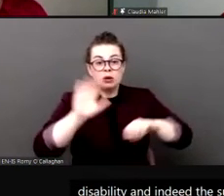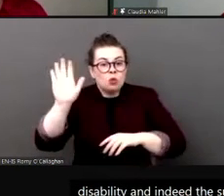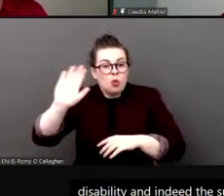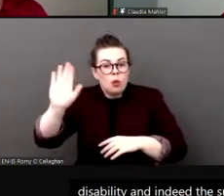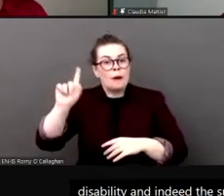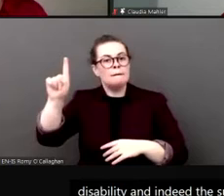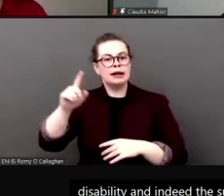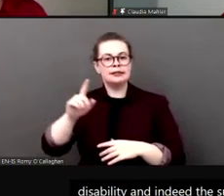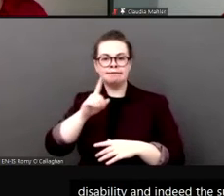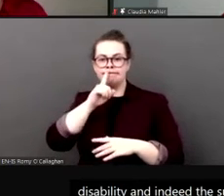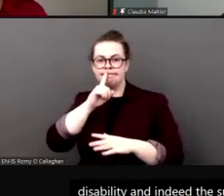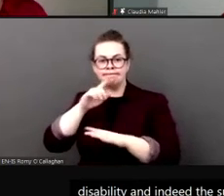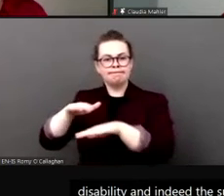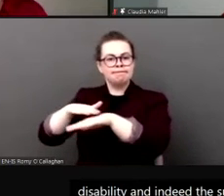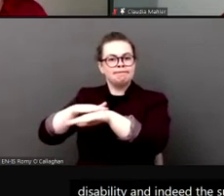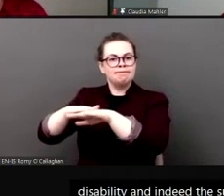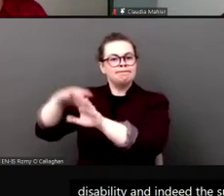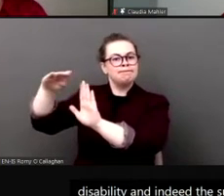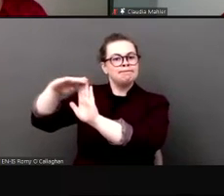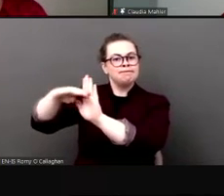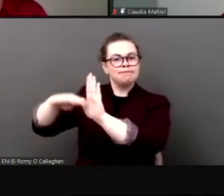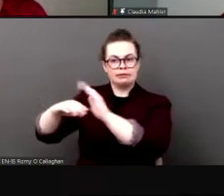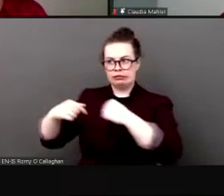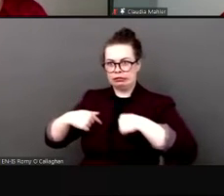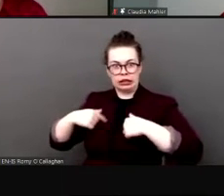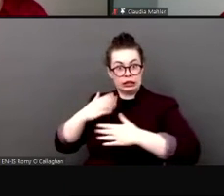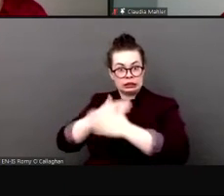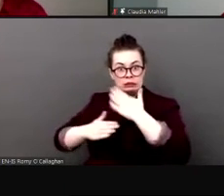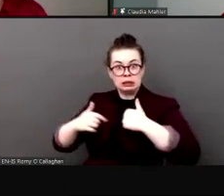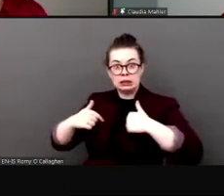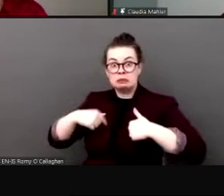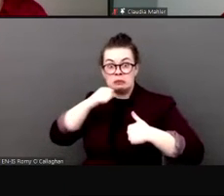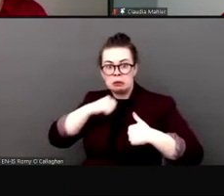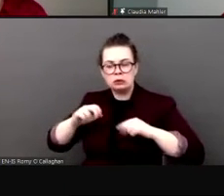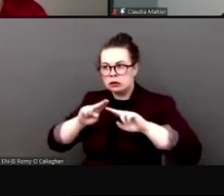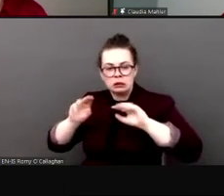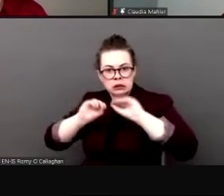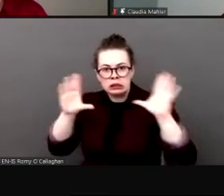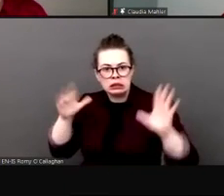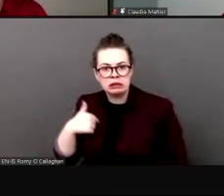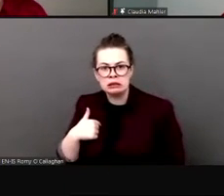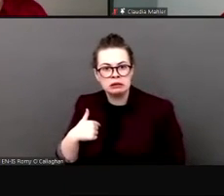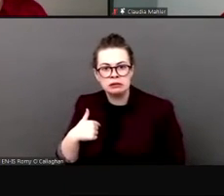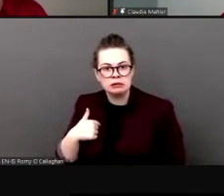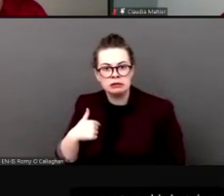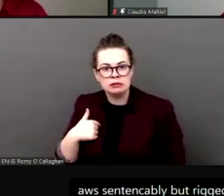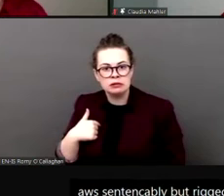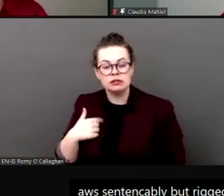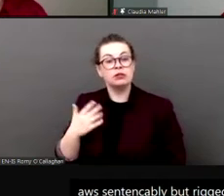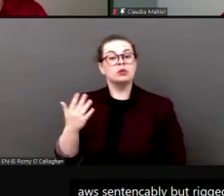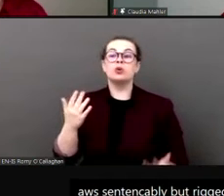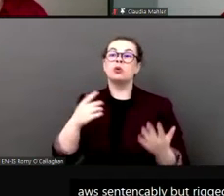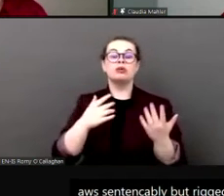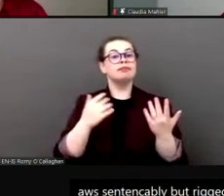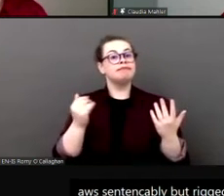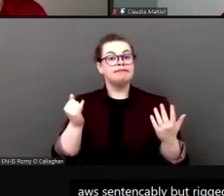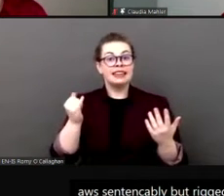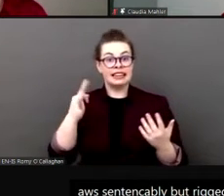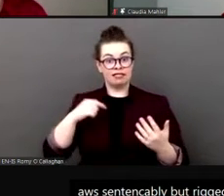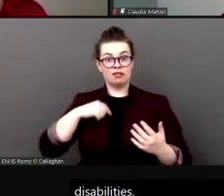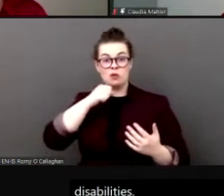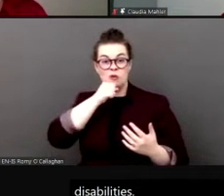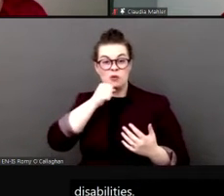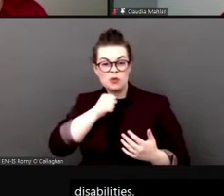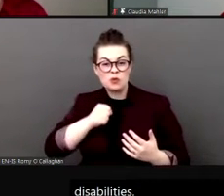if you're looking at the kind of outcome of the criminal process, there are no diversion programs for older people, or very few, or people